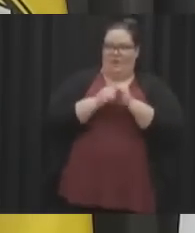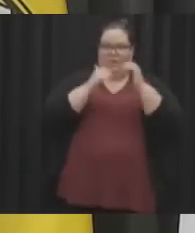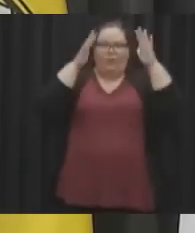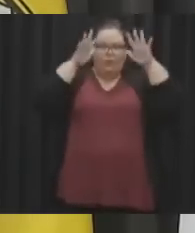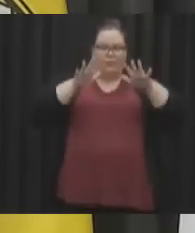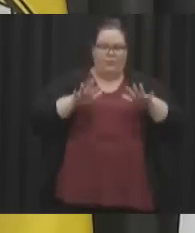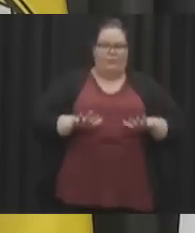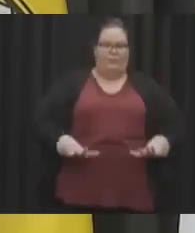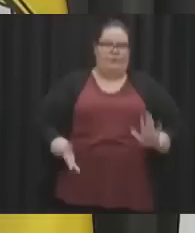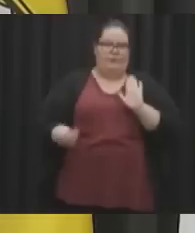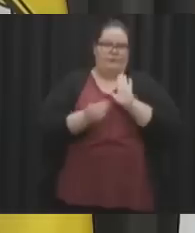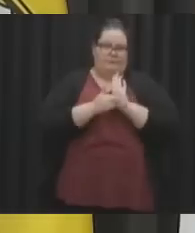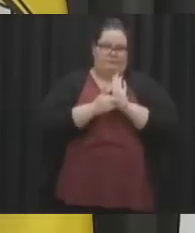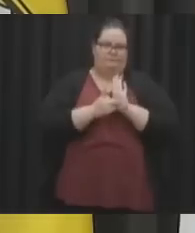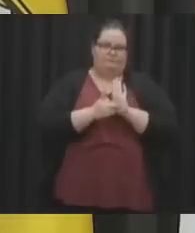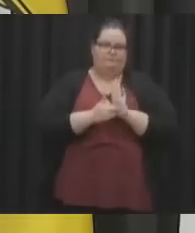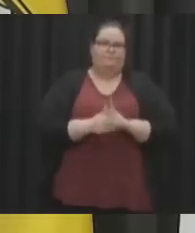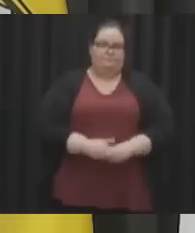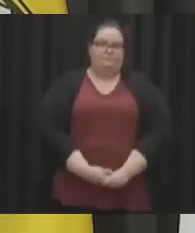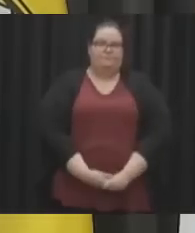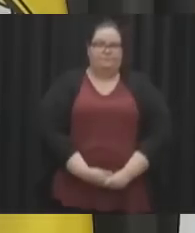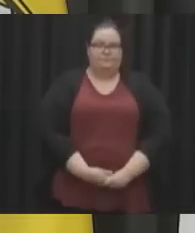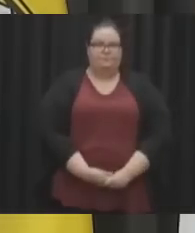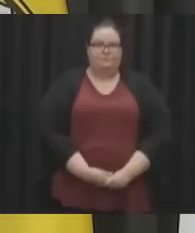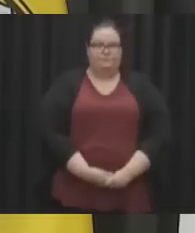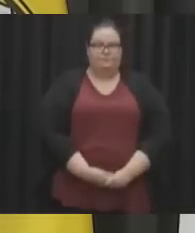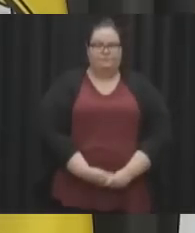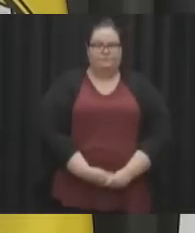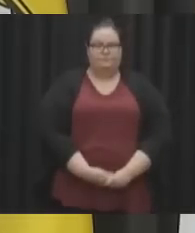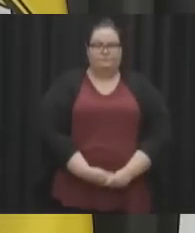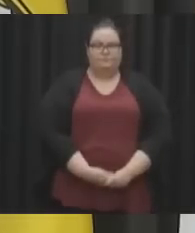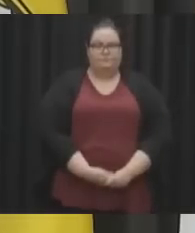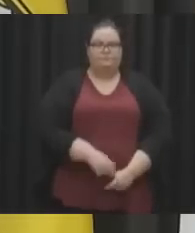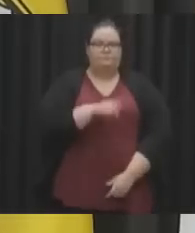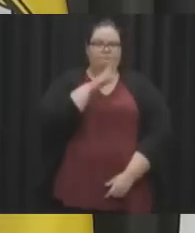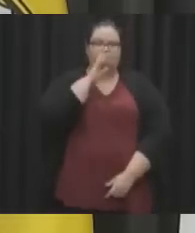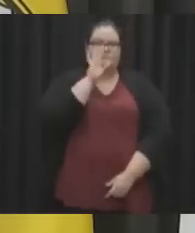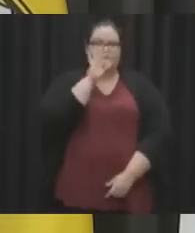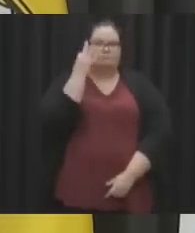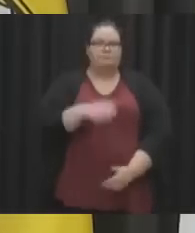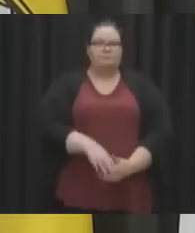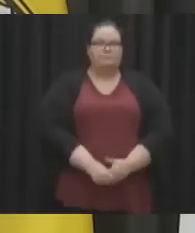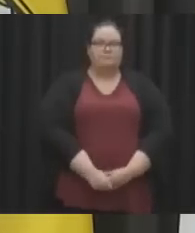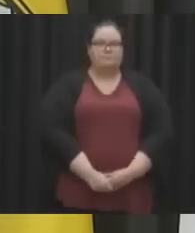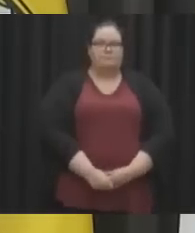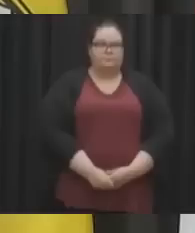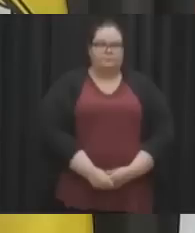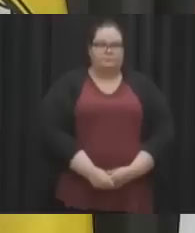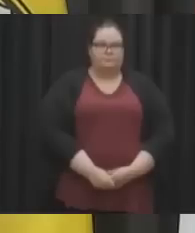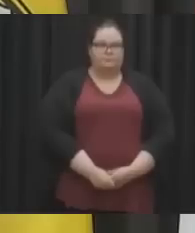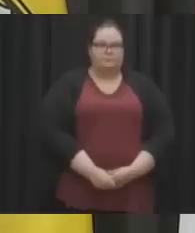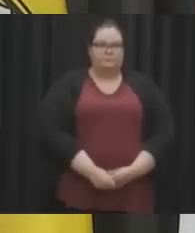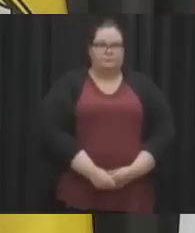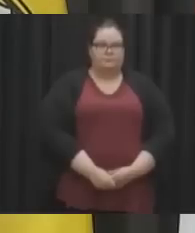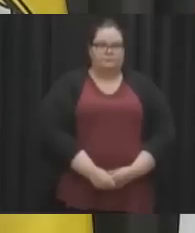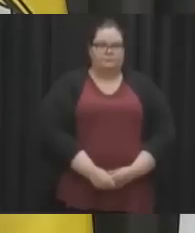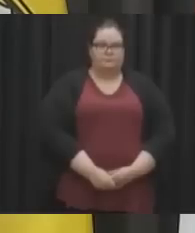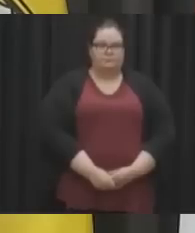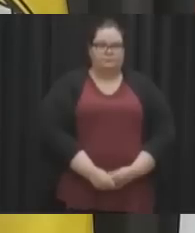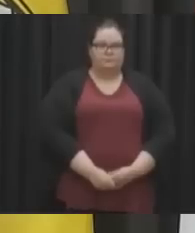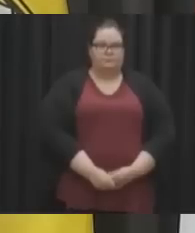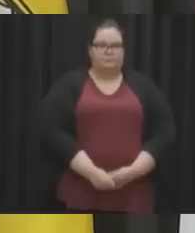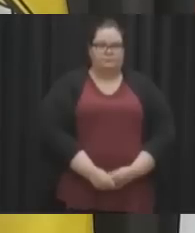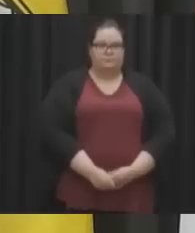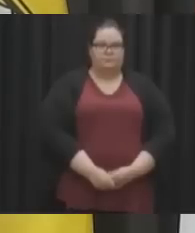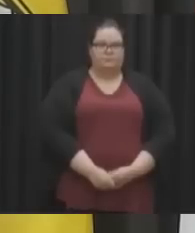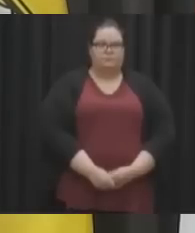propre action collective contre le COVID-19. Mais maintenant, le virus a retourné et on a besoin d'agir